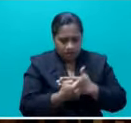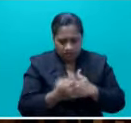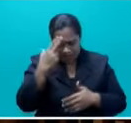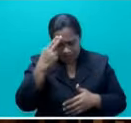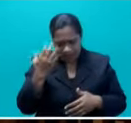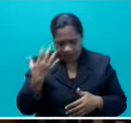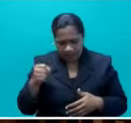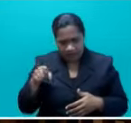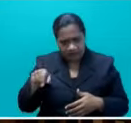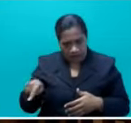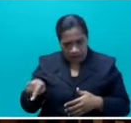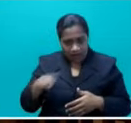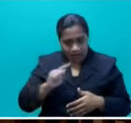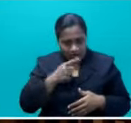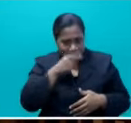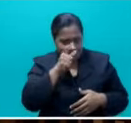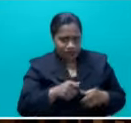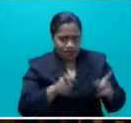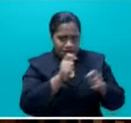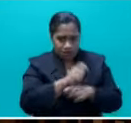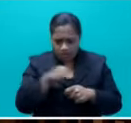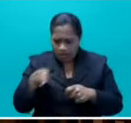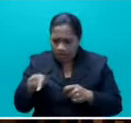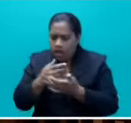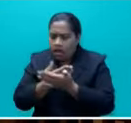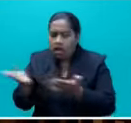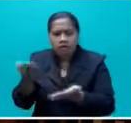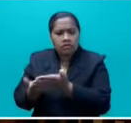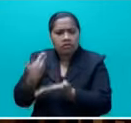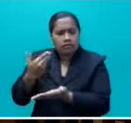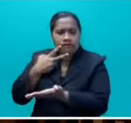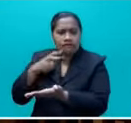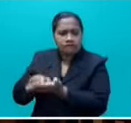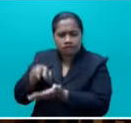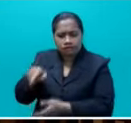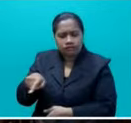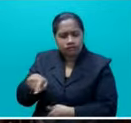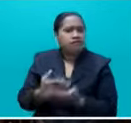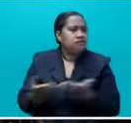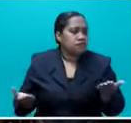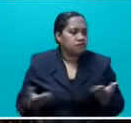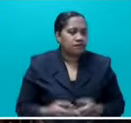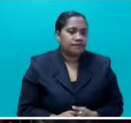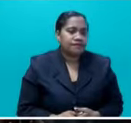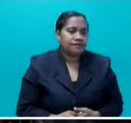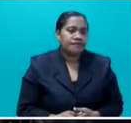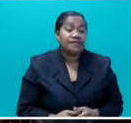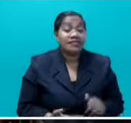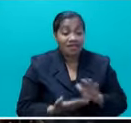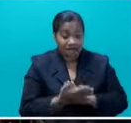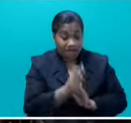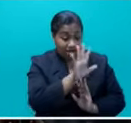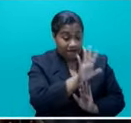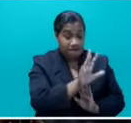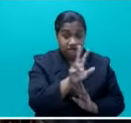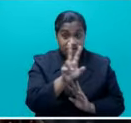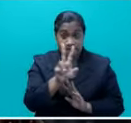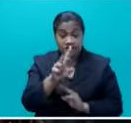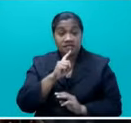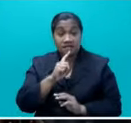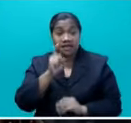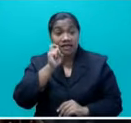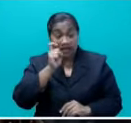his name to be removed from the register, or how does it get removed? Under 5.2 it says that if you've been convicted, then obviously your name